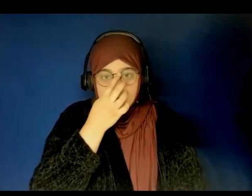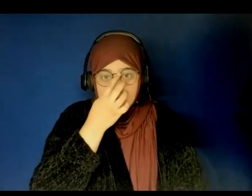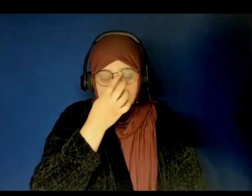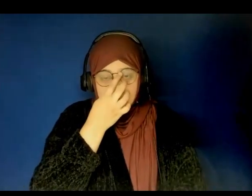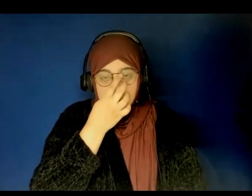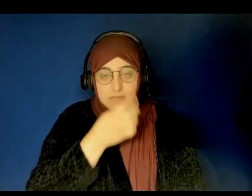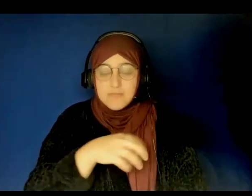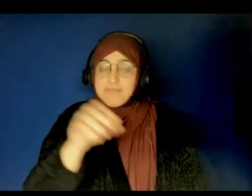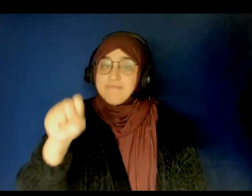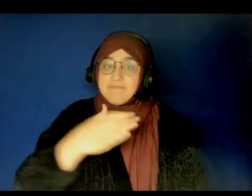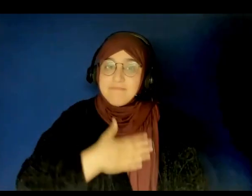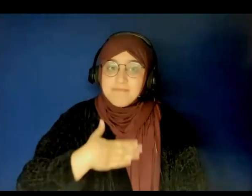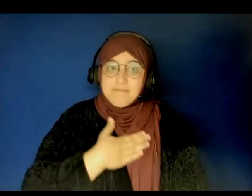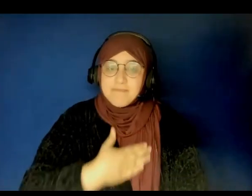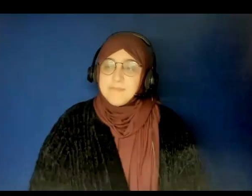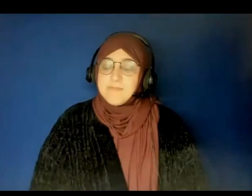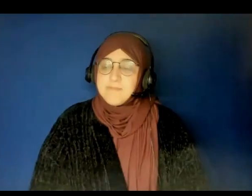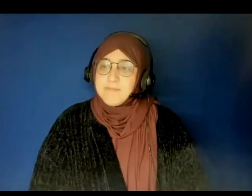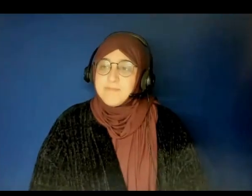Yes, please.